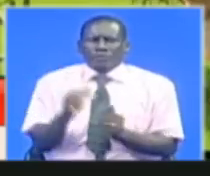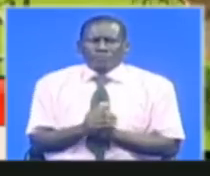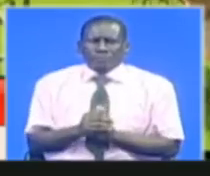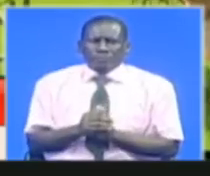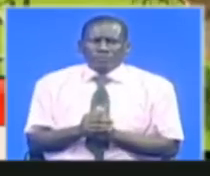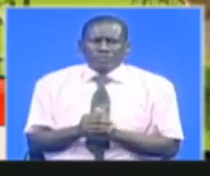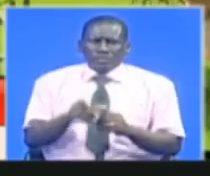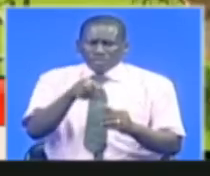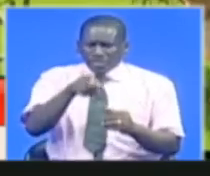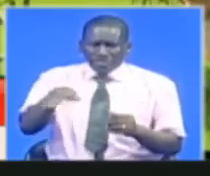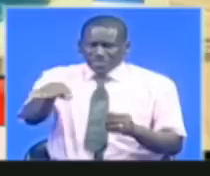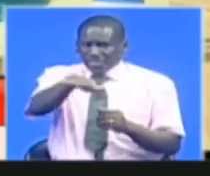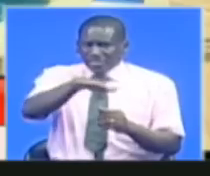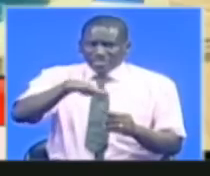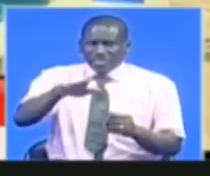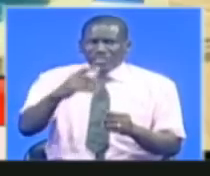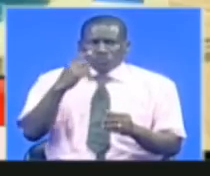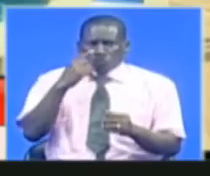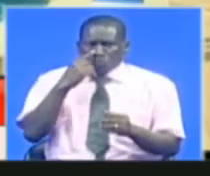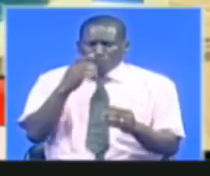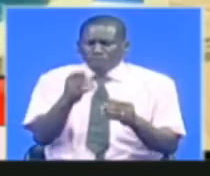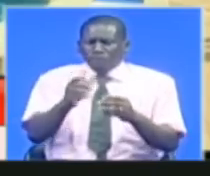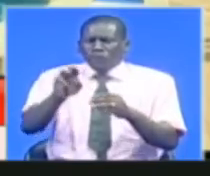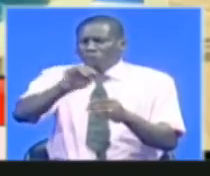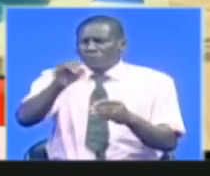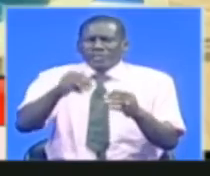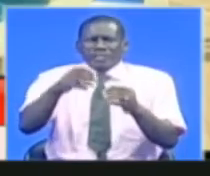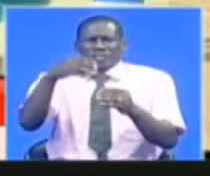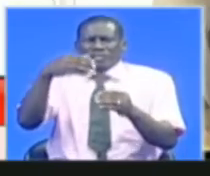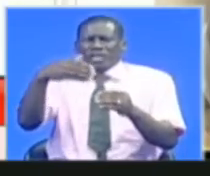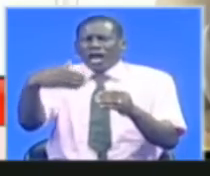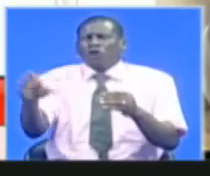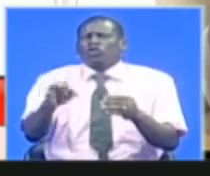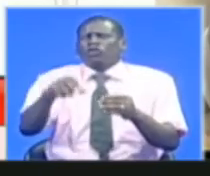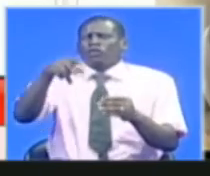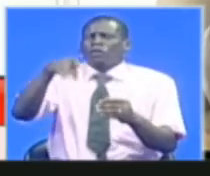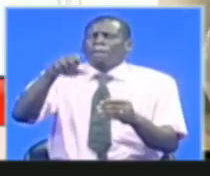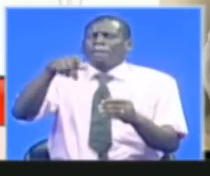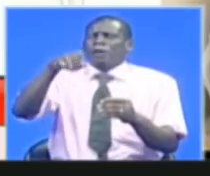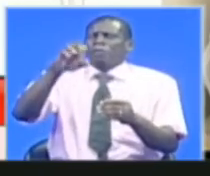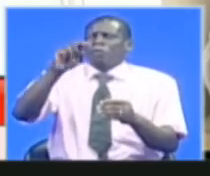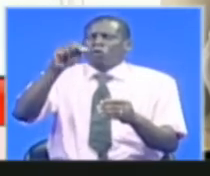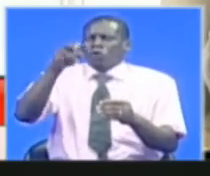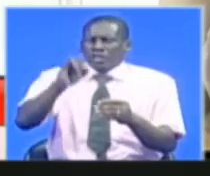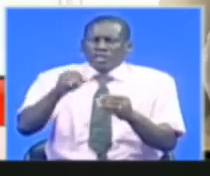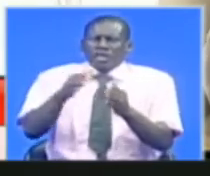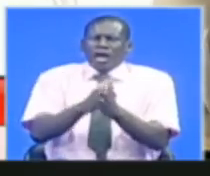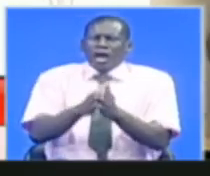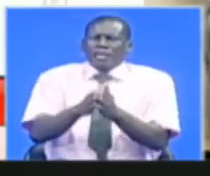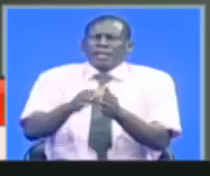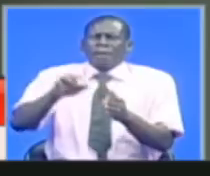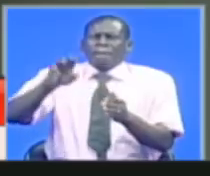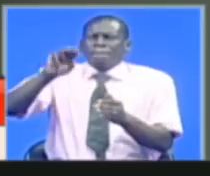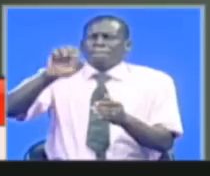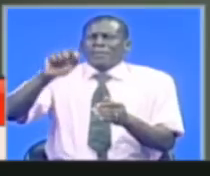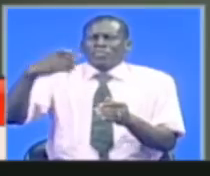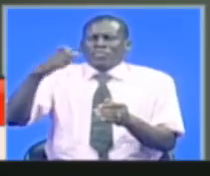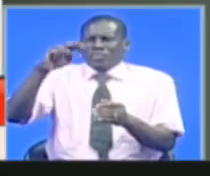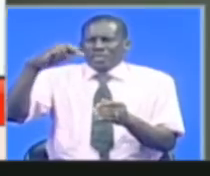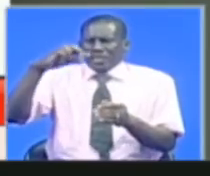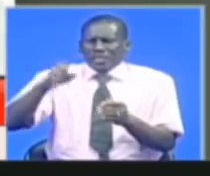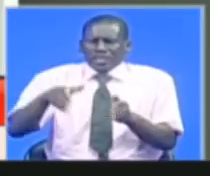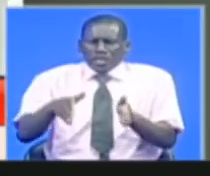At this palatial home, a few meters away from Peponi and General Mathenge Road, is where the son of the business mogul,